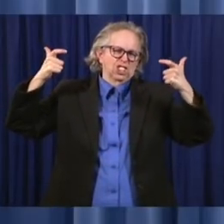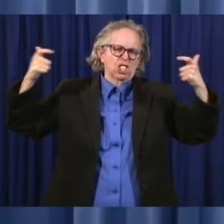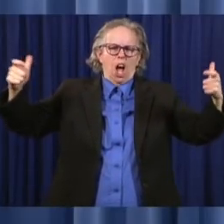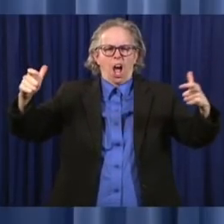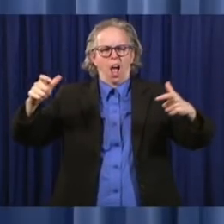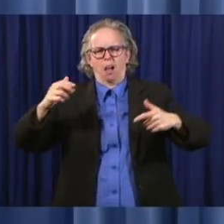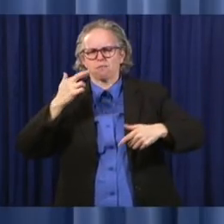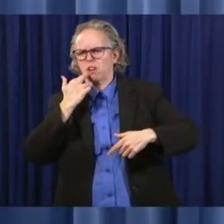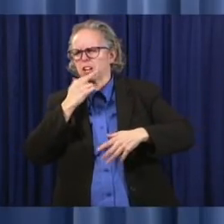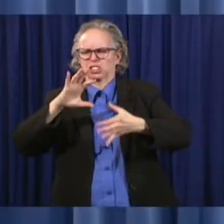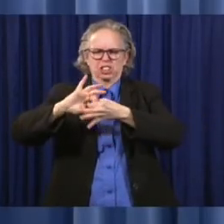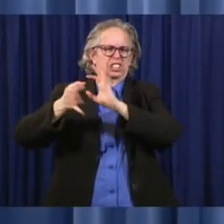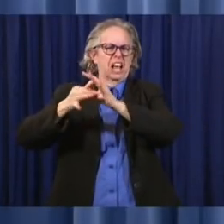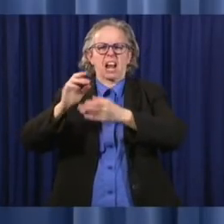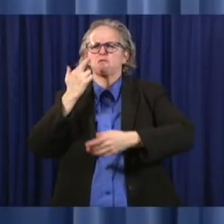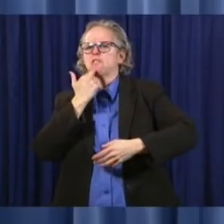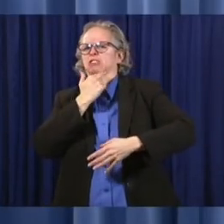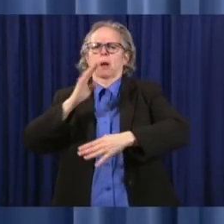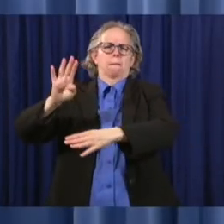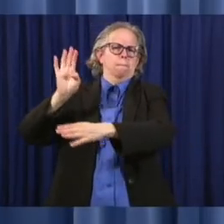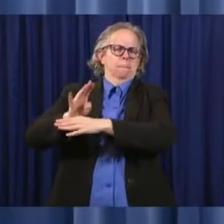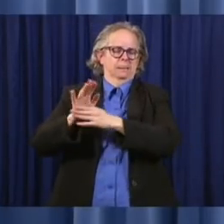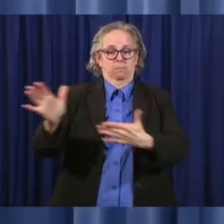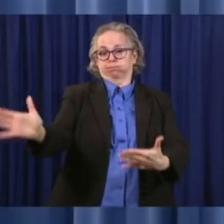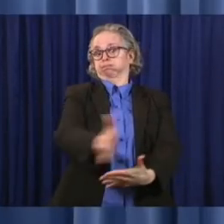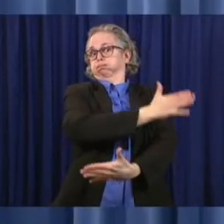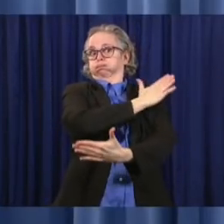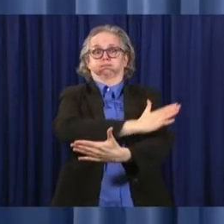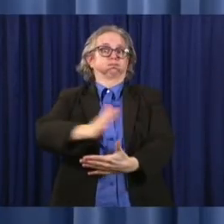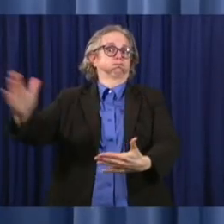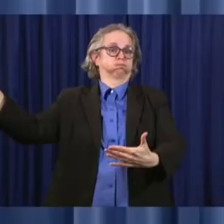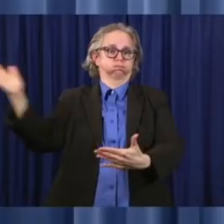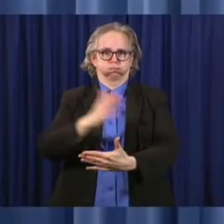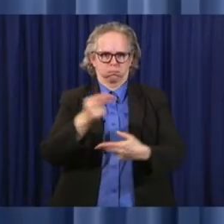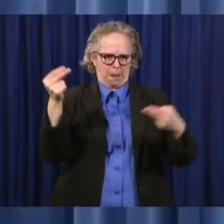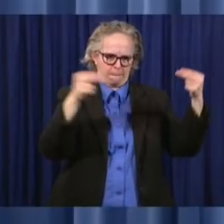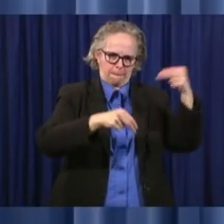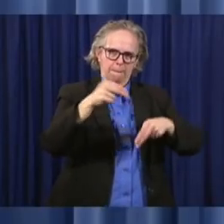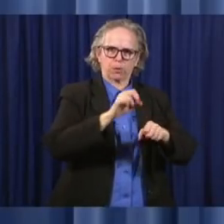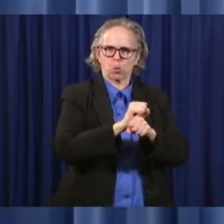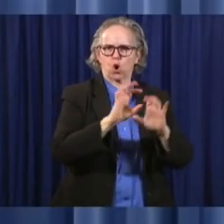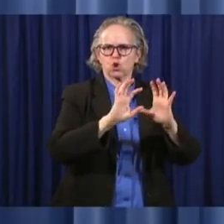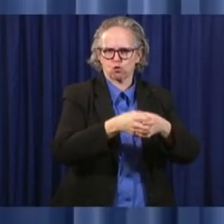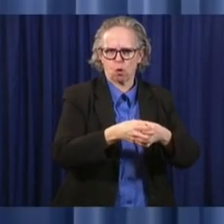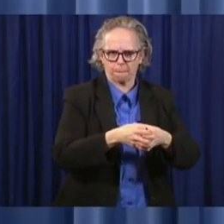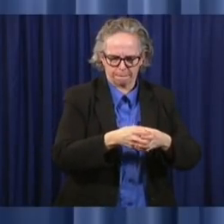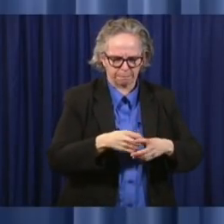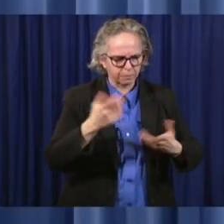had a lot of different people weighing in, coming up with the best practices.